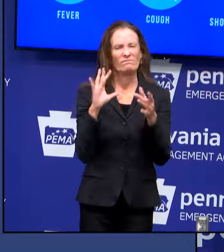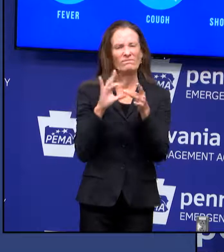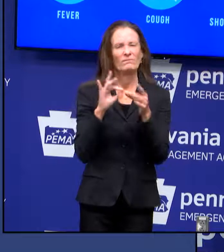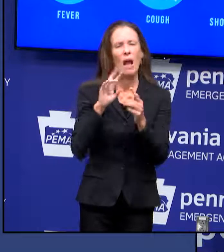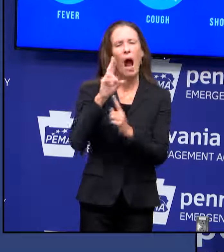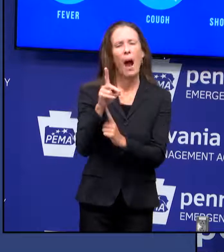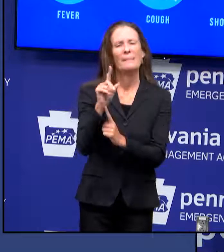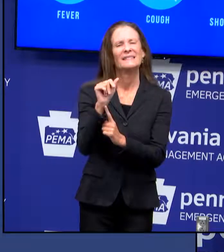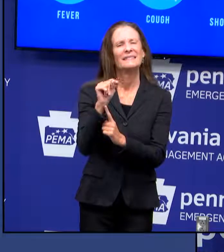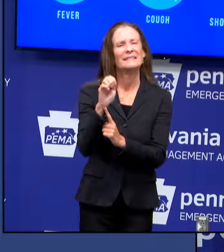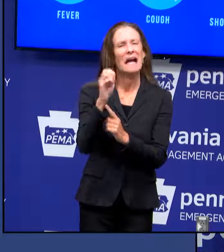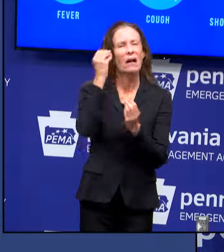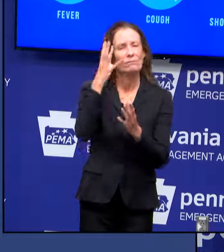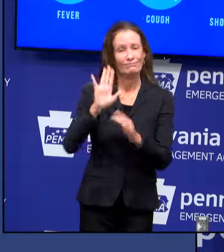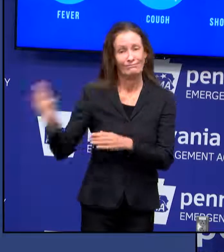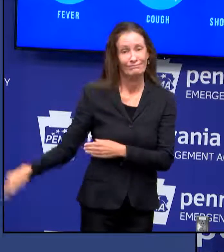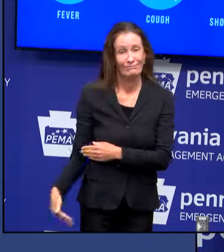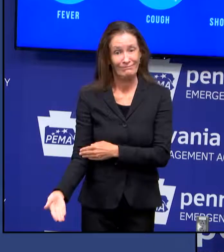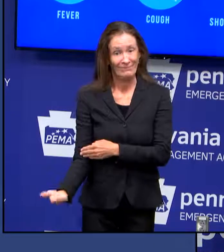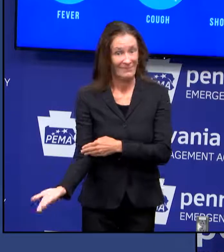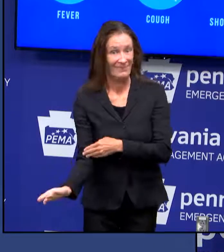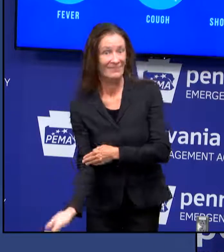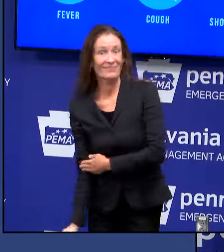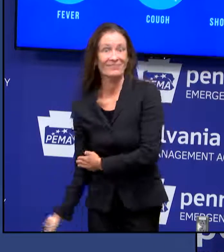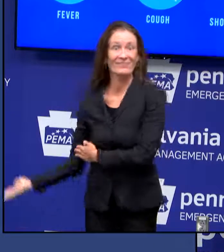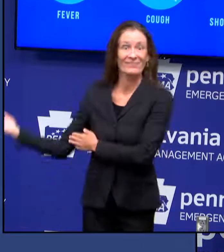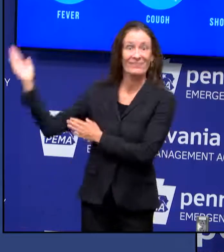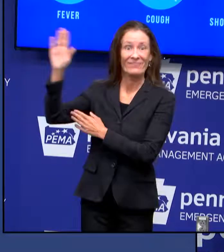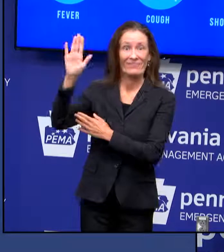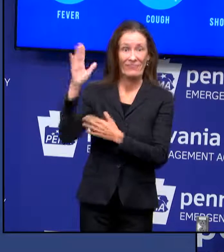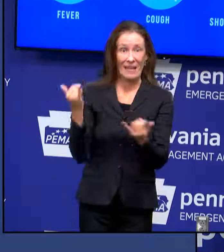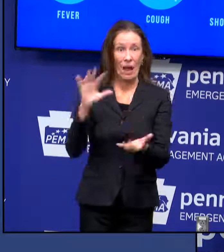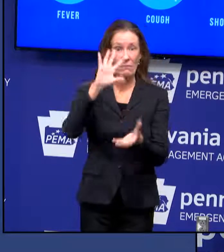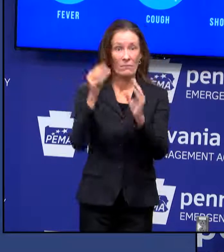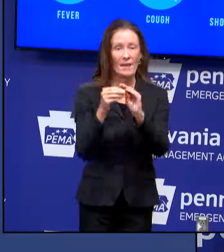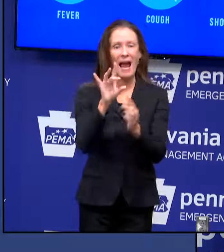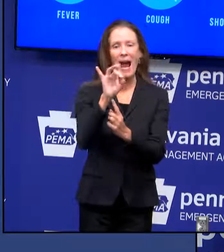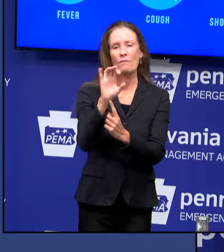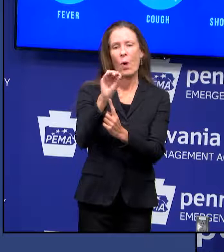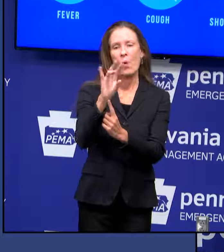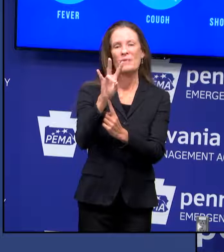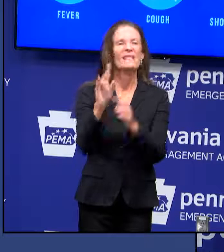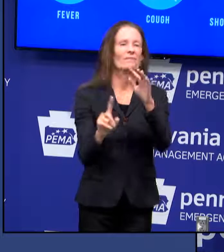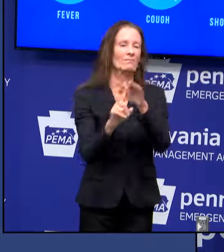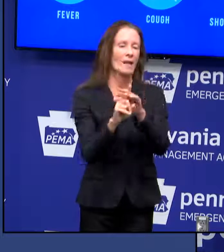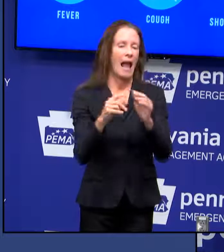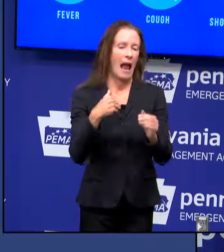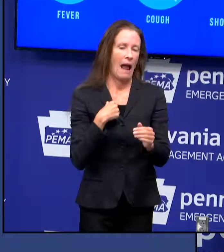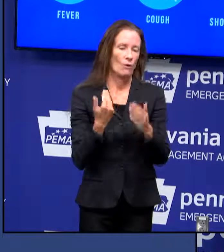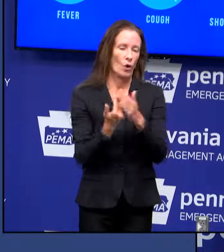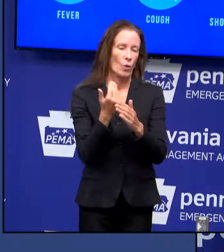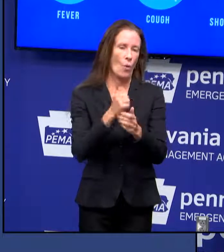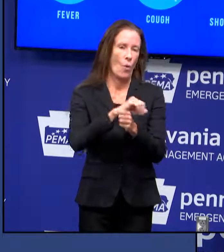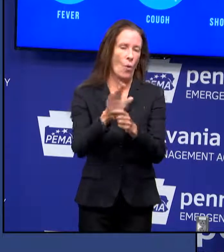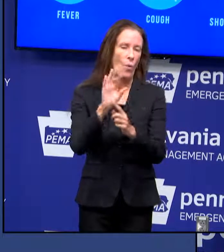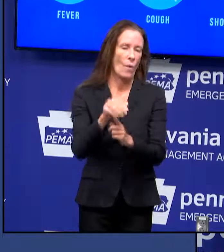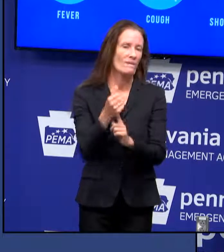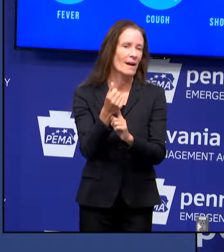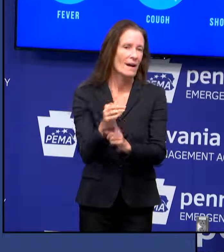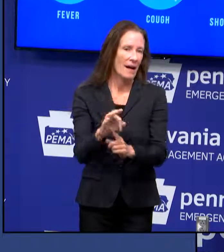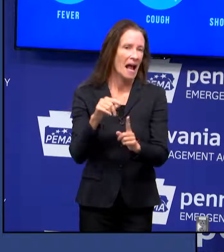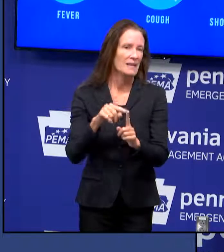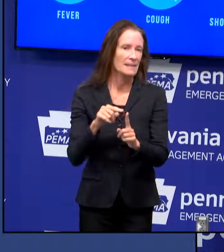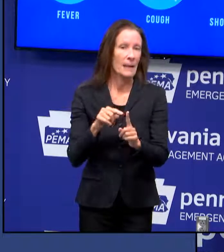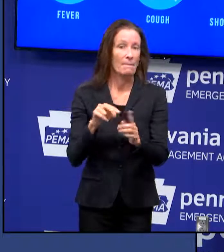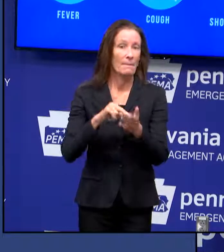this morning, we have 807 additional cases of COVID-19 that have been reported. This brings our